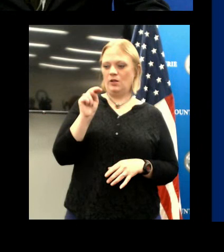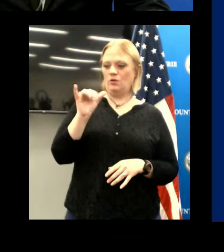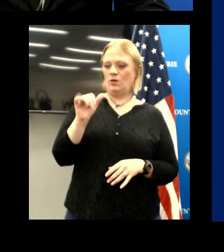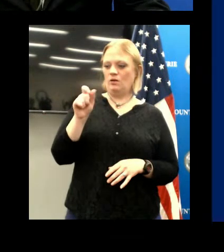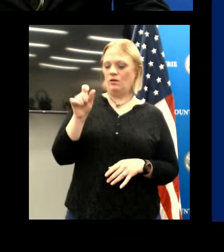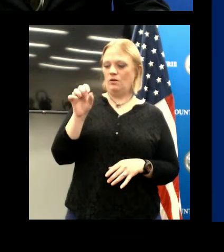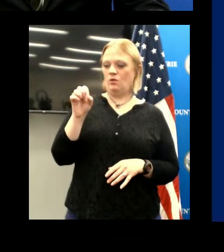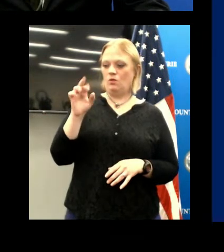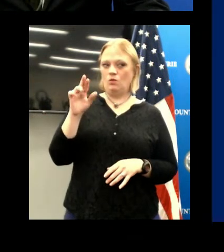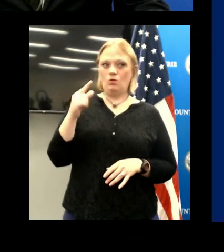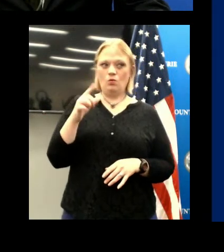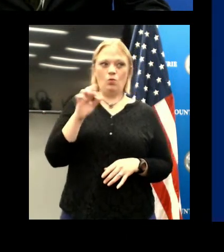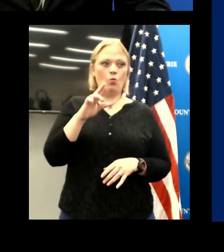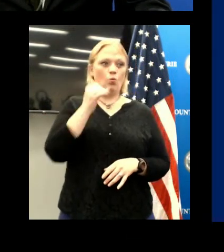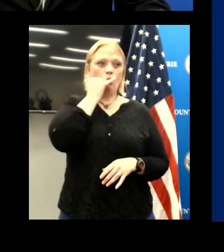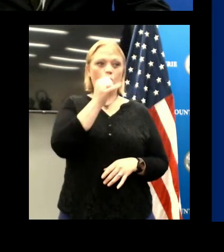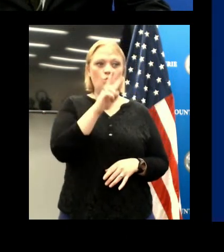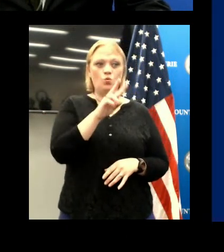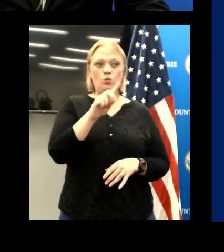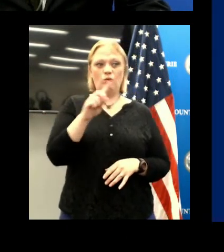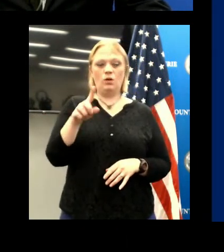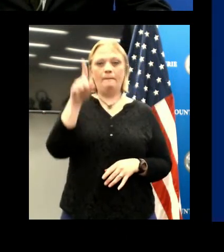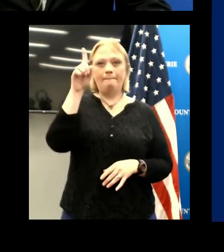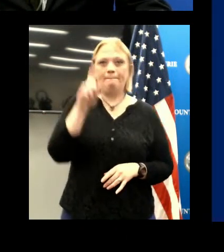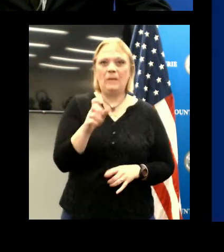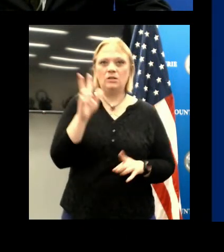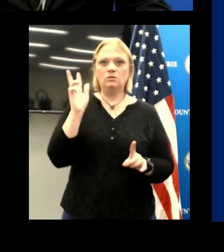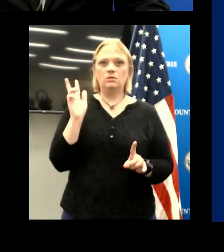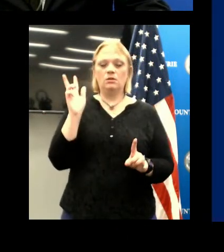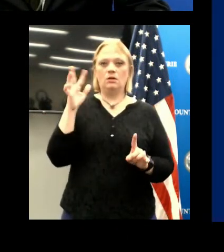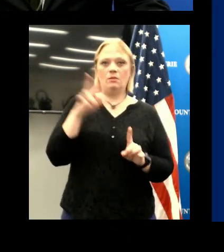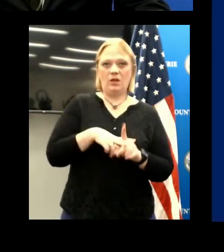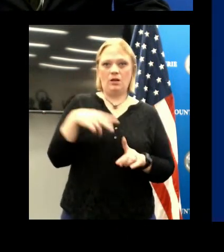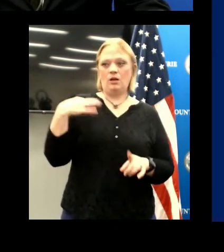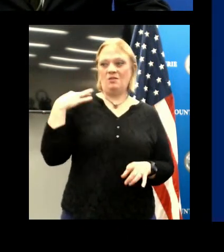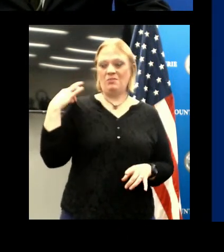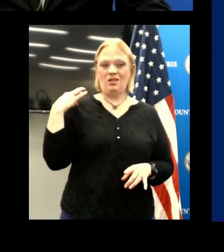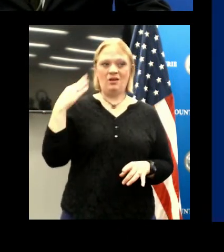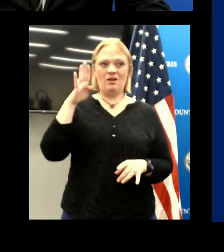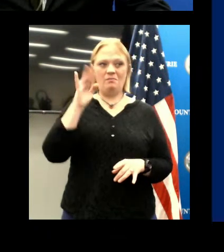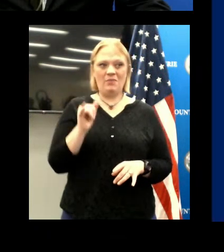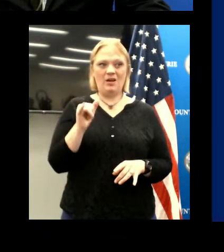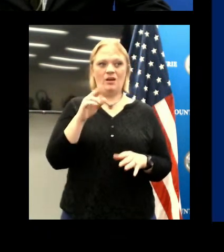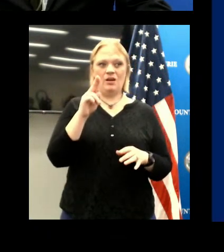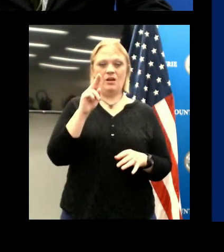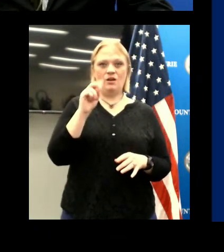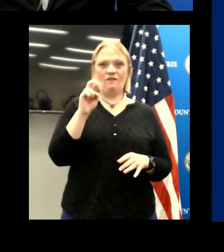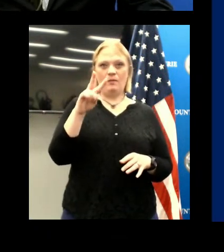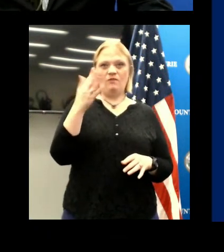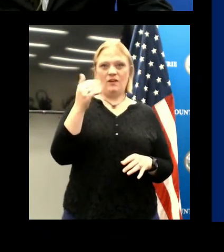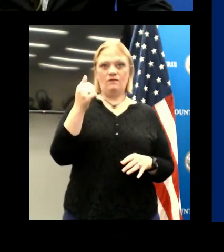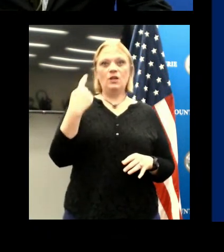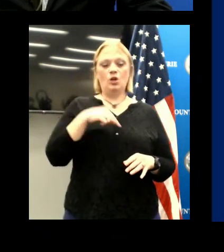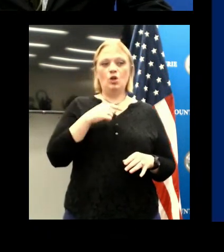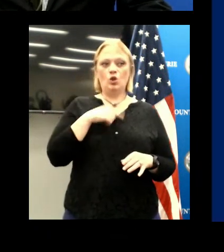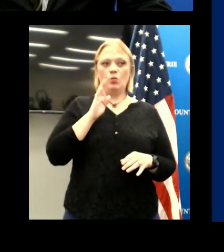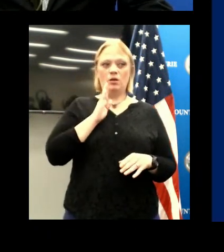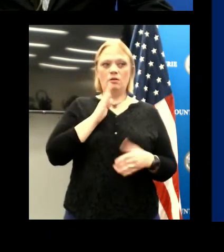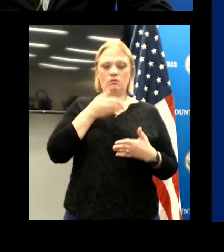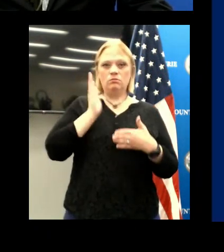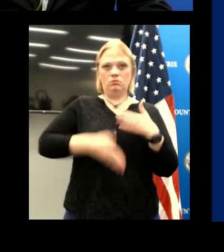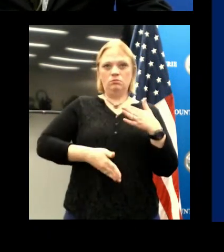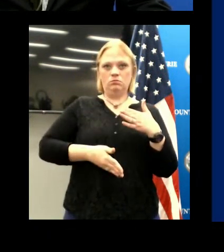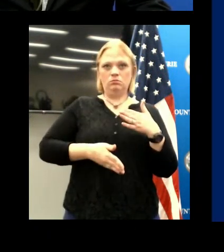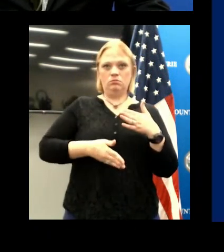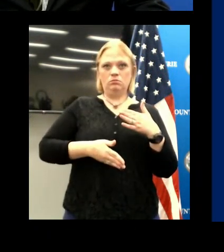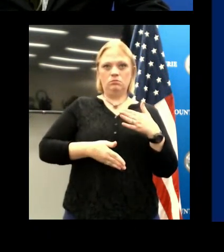211wny.org or 211. You must apply by November 15th. We put a cutoff date. Must apply by November 15th.